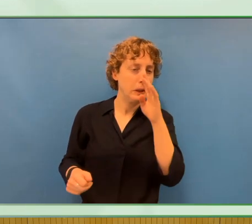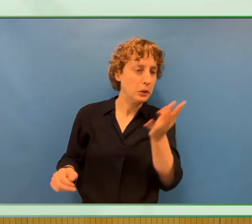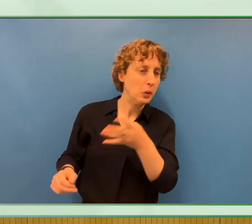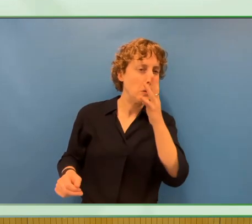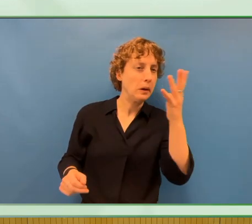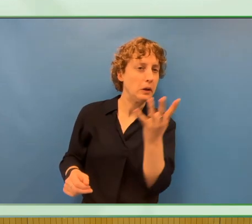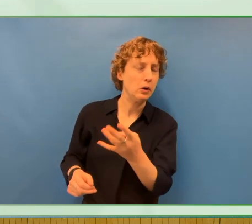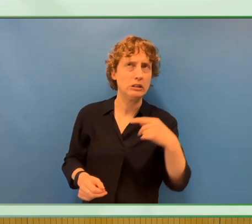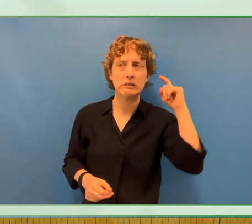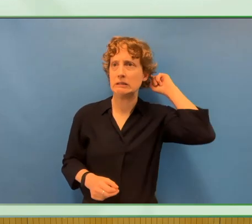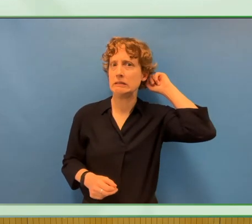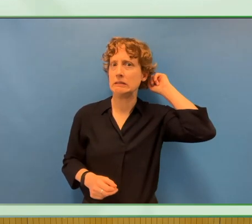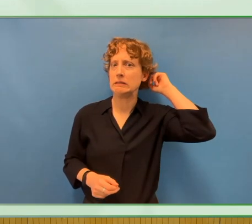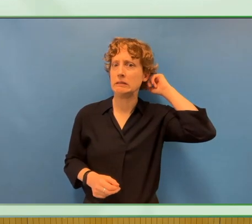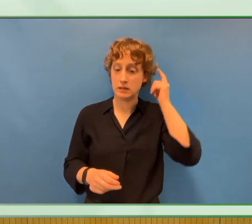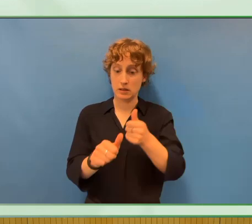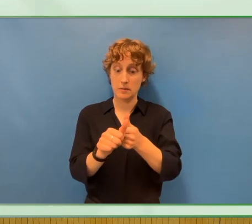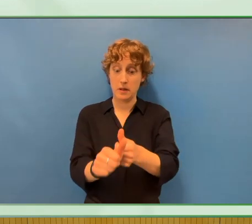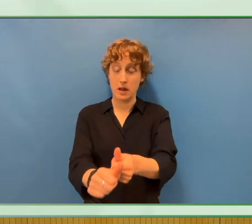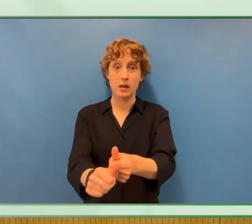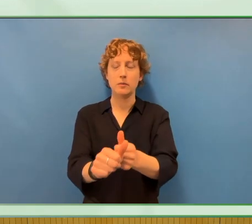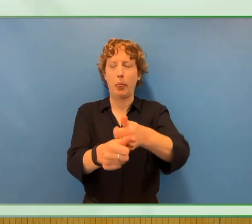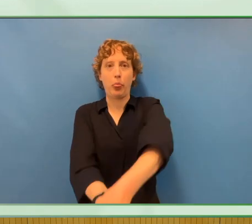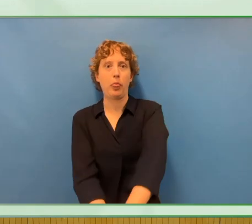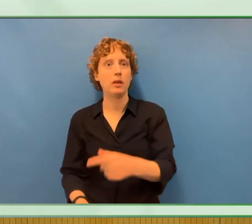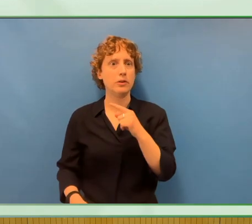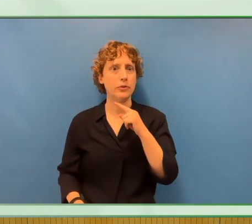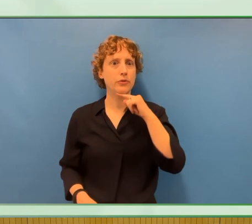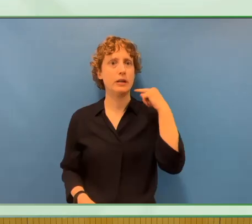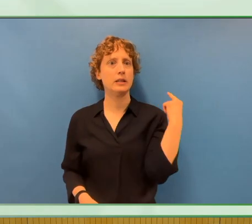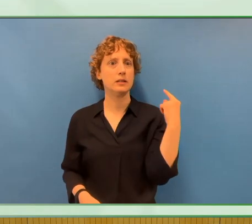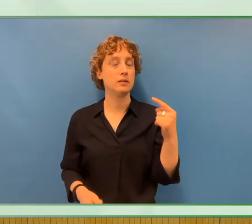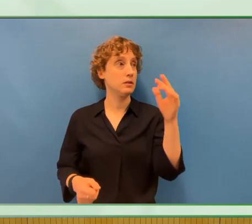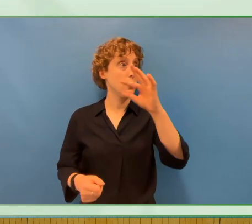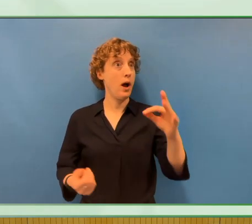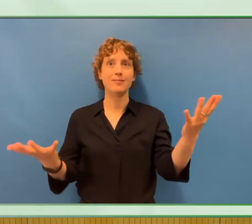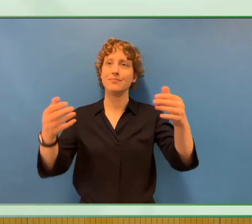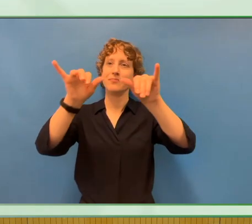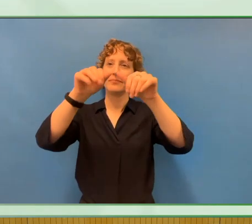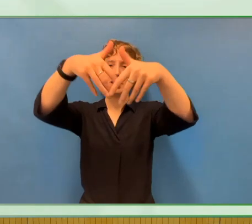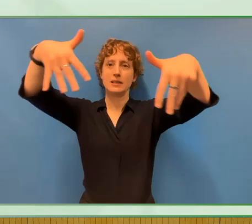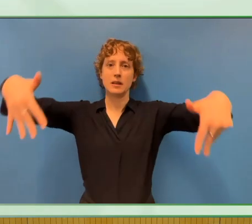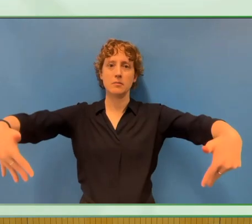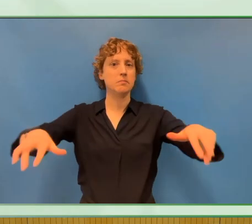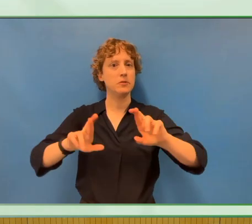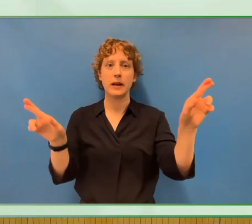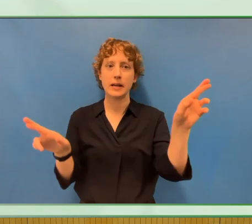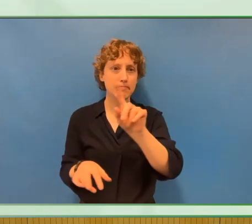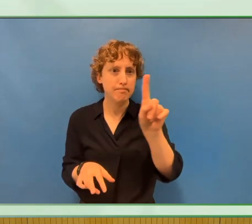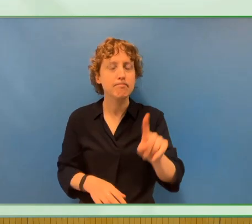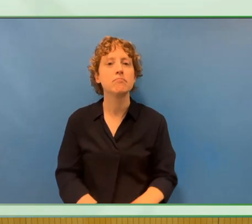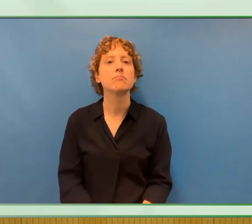So if you shoot only for compliance, you don't know what to comply with. If you shoot for innovation, now you're creating something that's